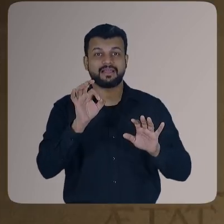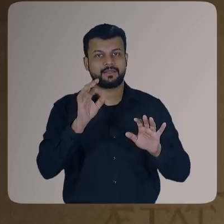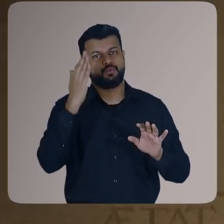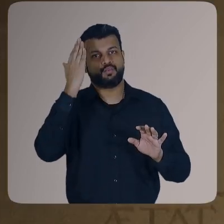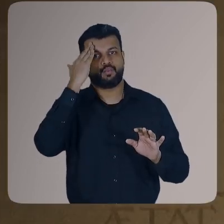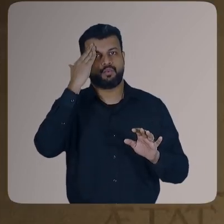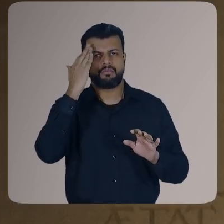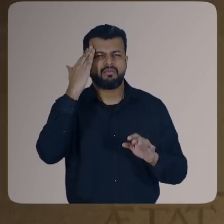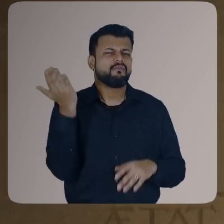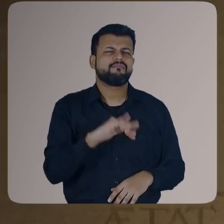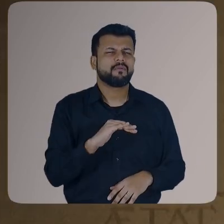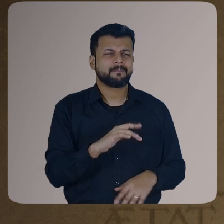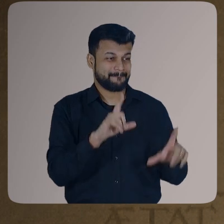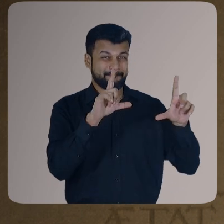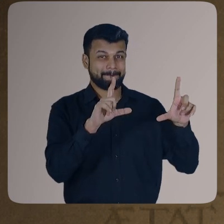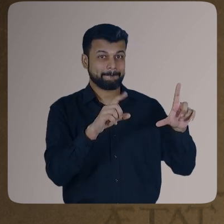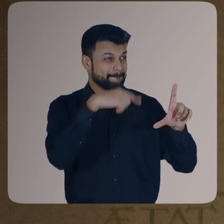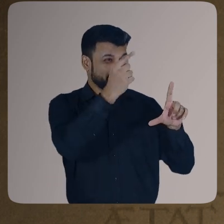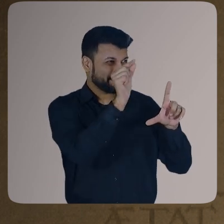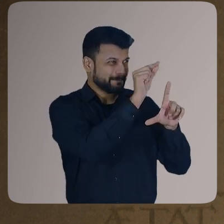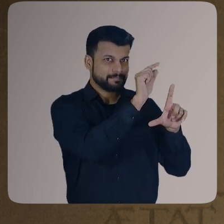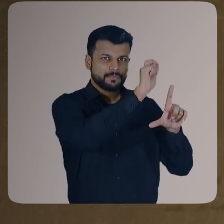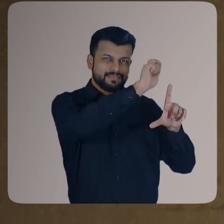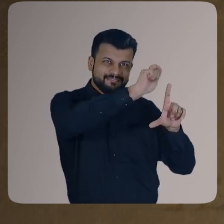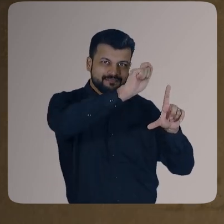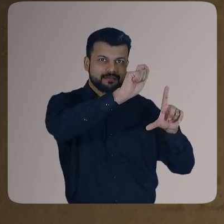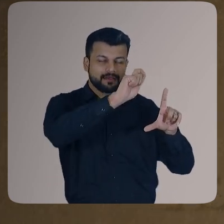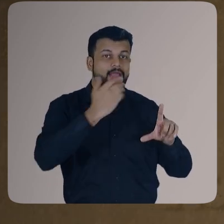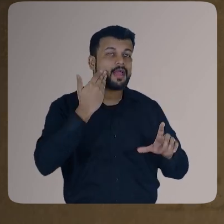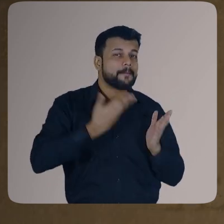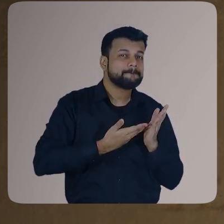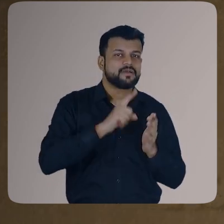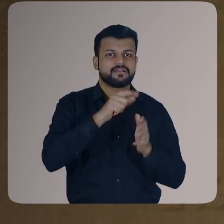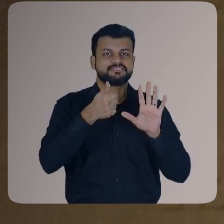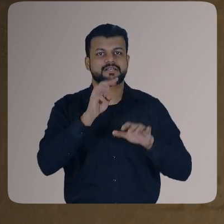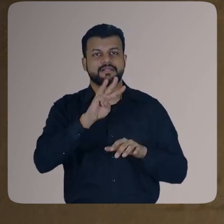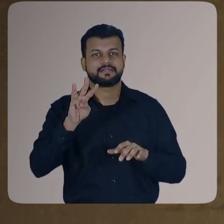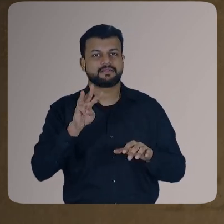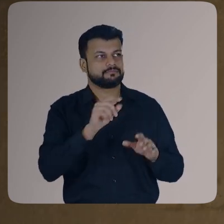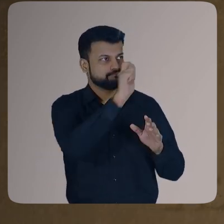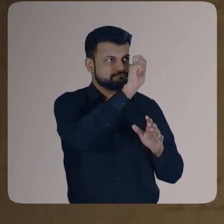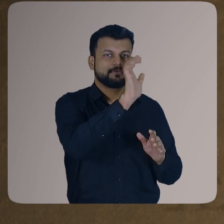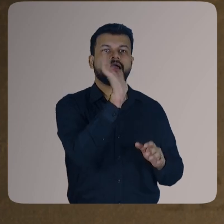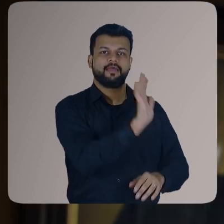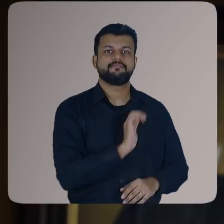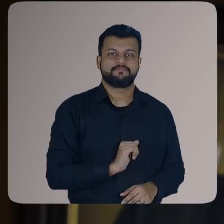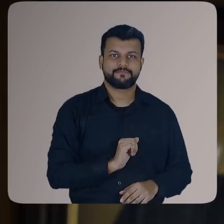her age, 60, which is inscribed on the upper left along with the date,